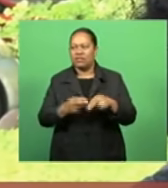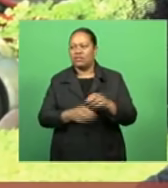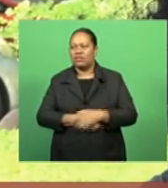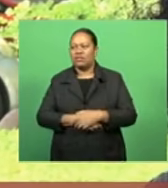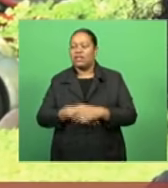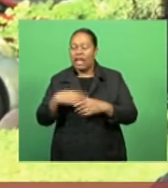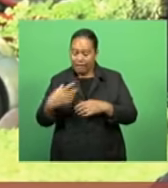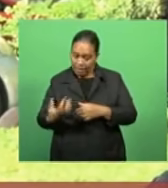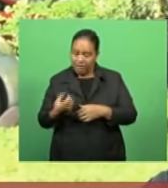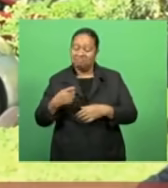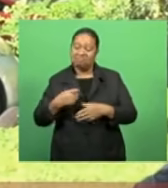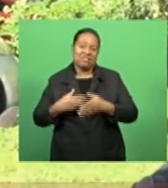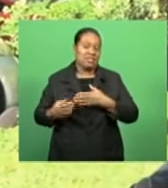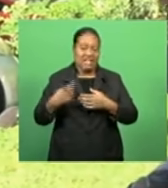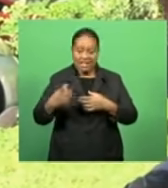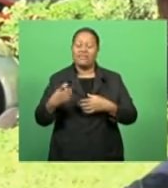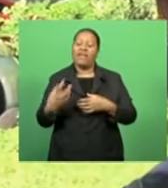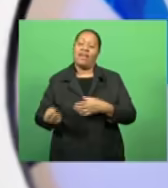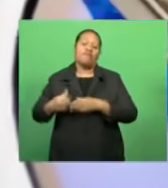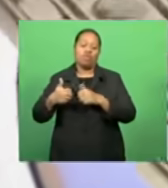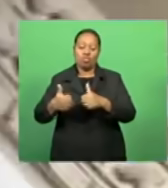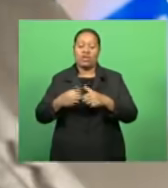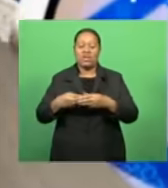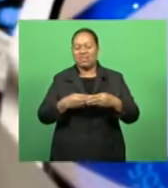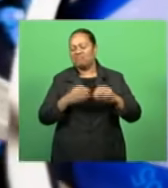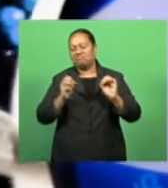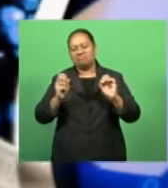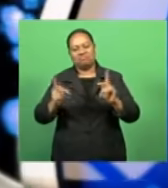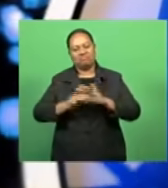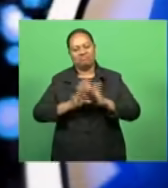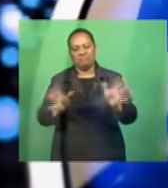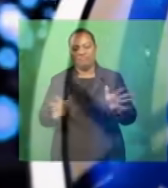good leadership at the top, I think he should be okay.